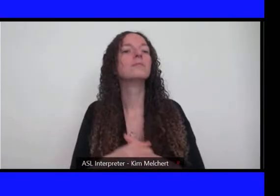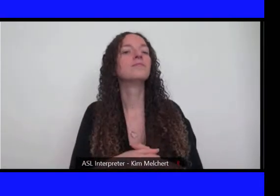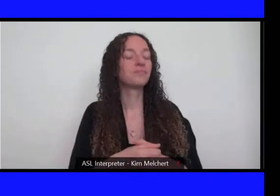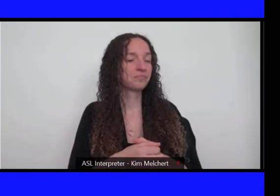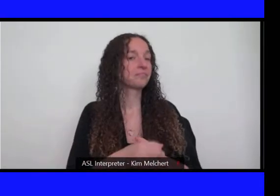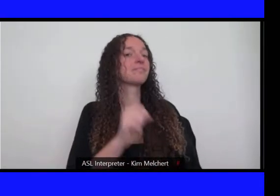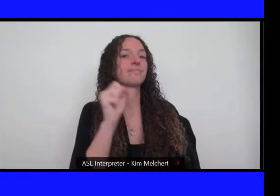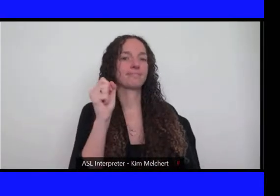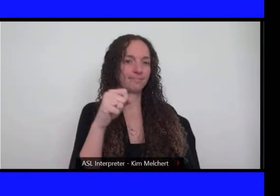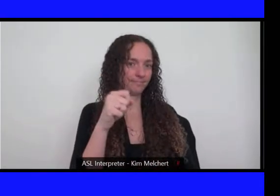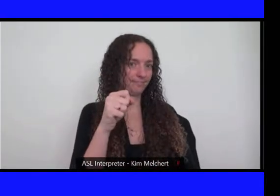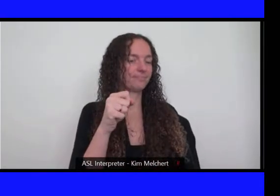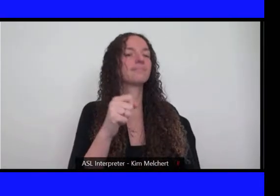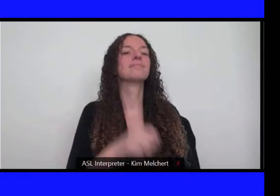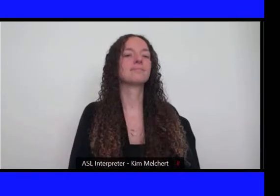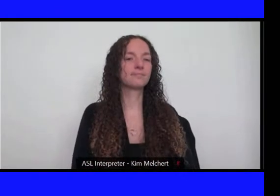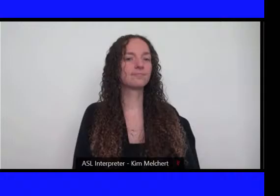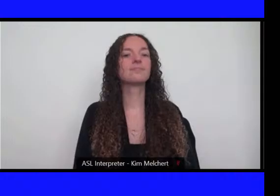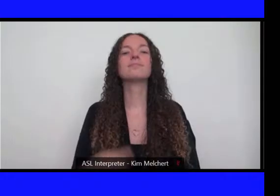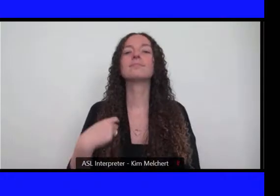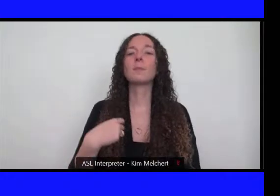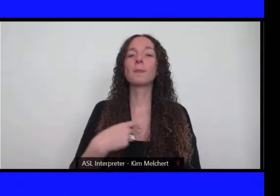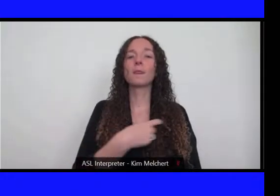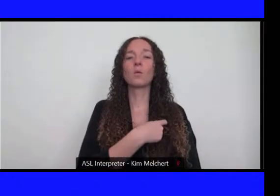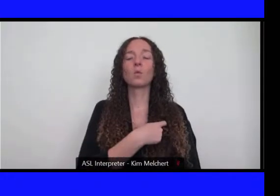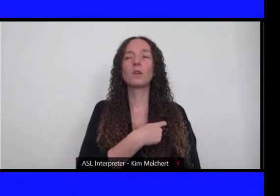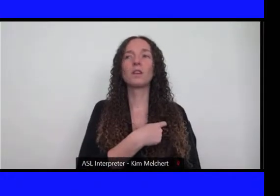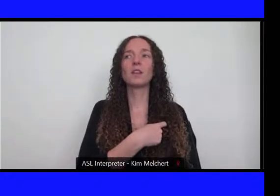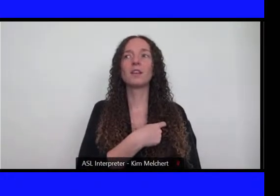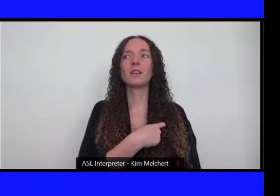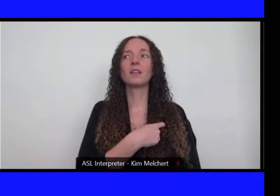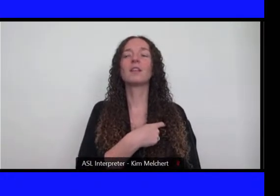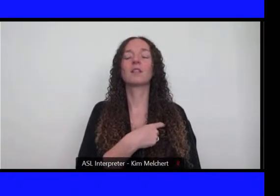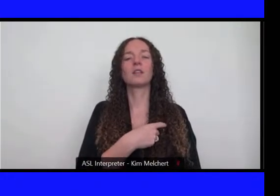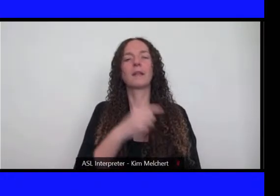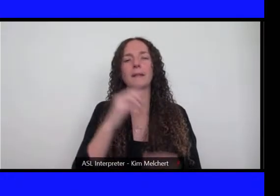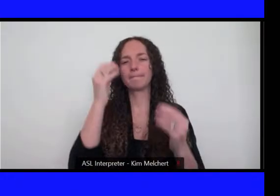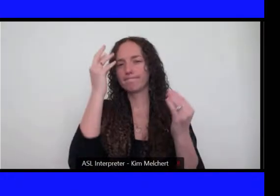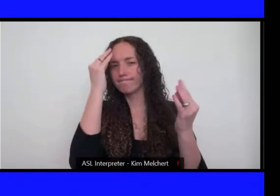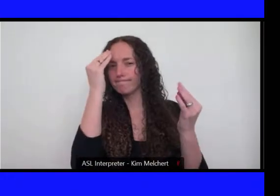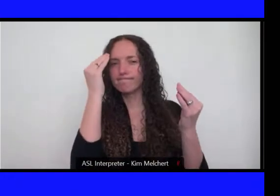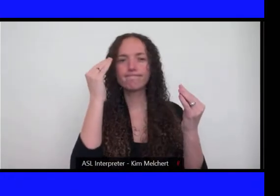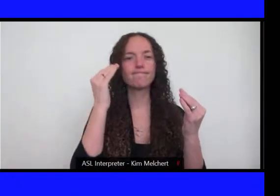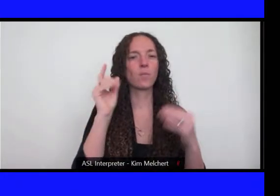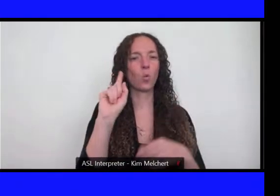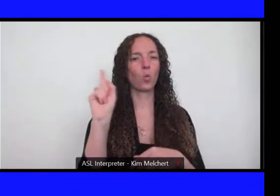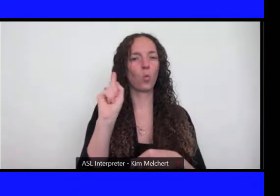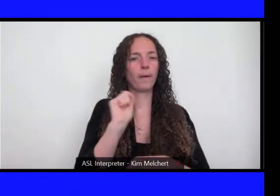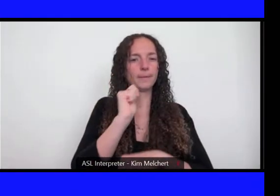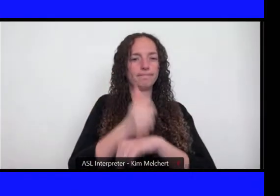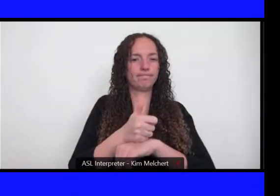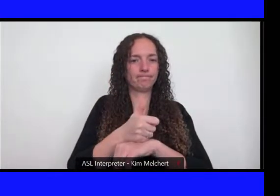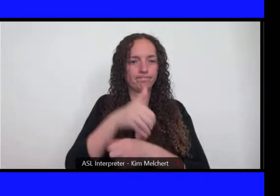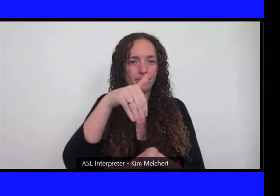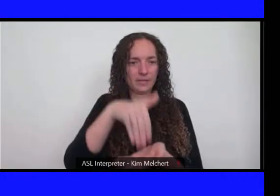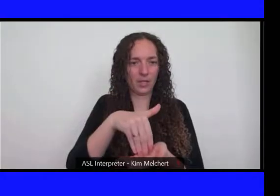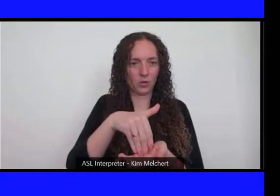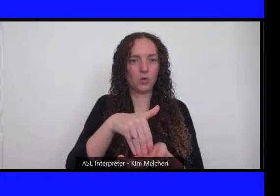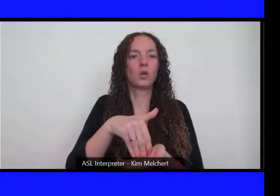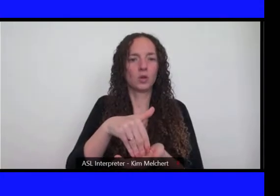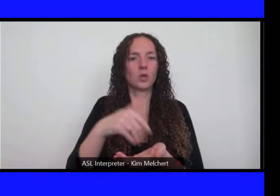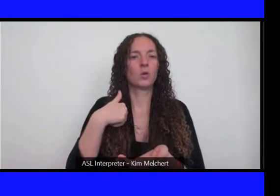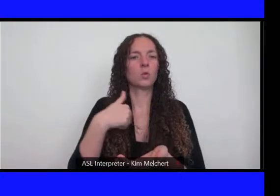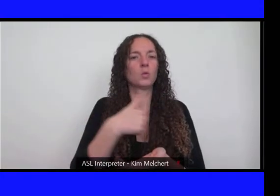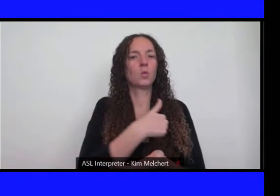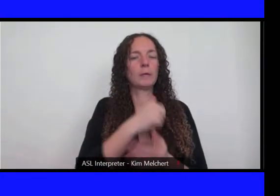something larger that is being looked holistically across the system? Yeah, I think that's something that we have to look at across the system,